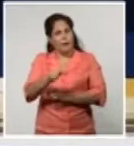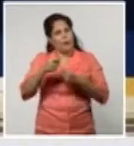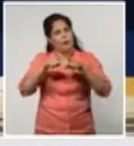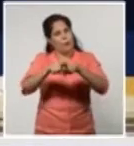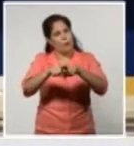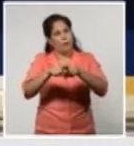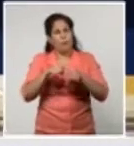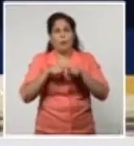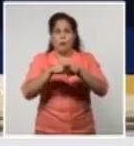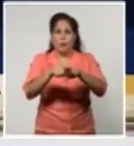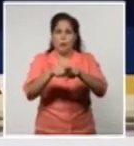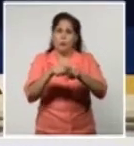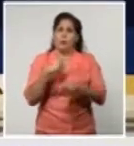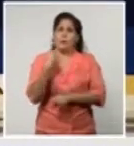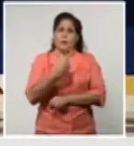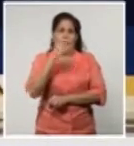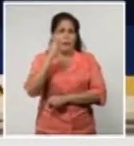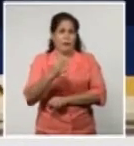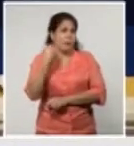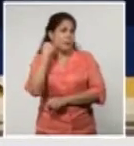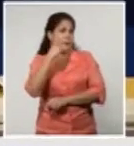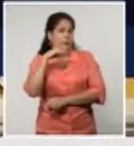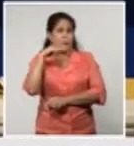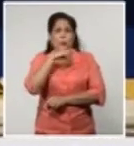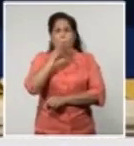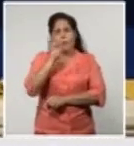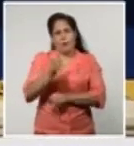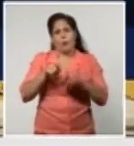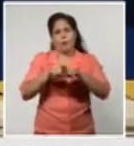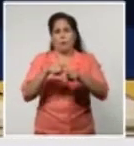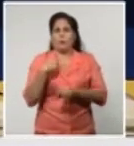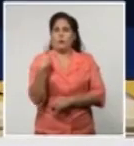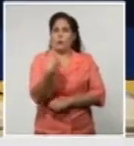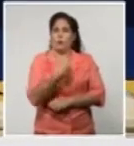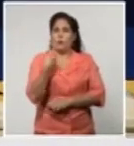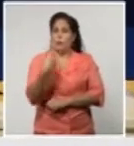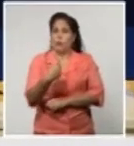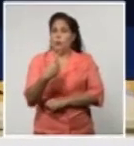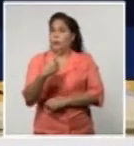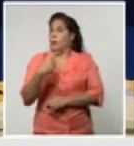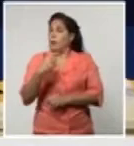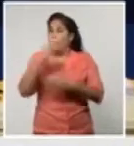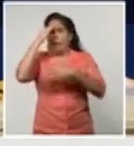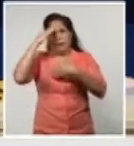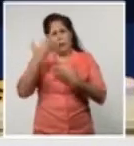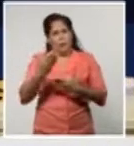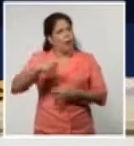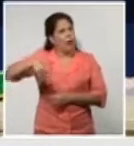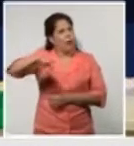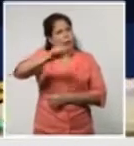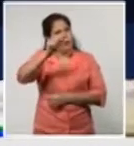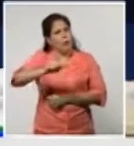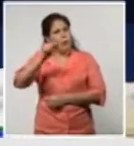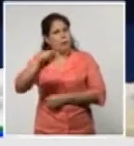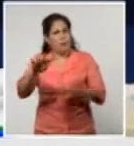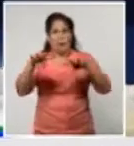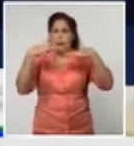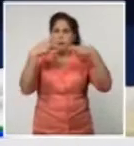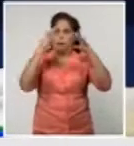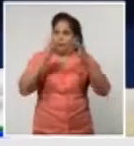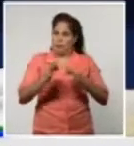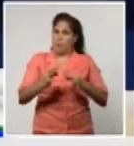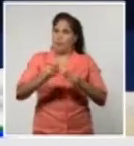Good morning to you, to Gisela, and to our audience tuning in from different places in